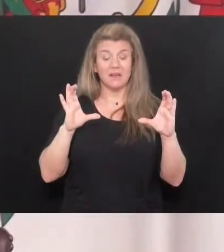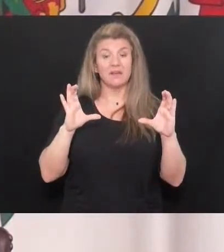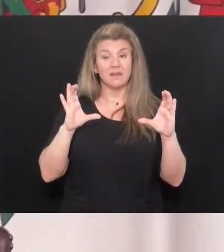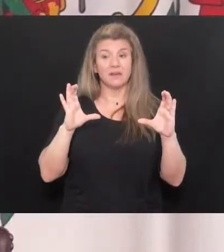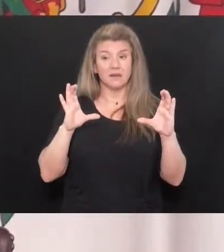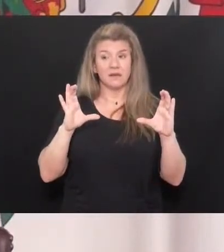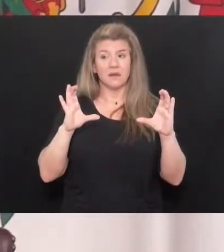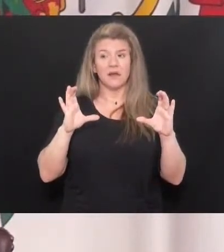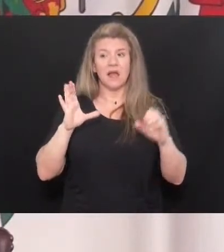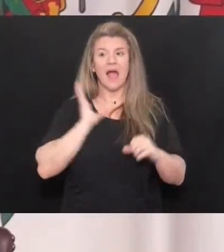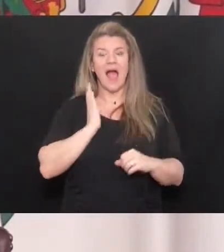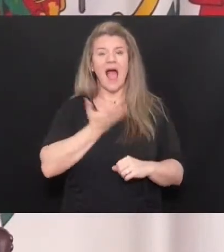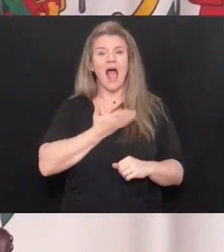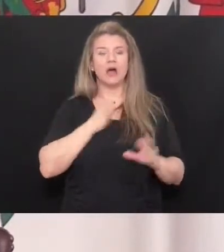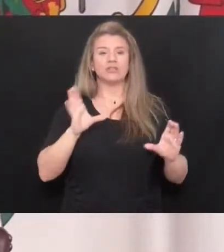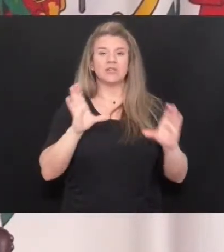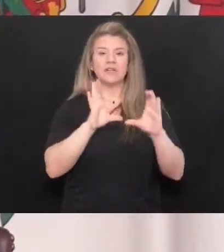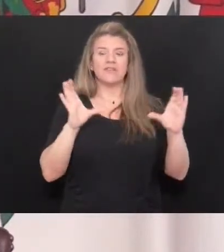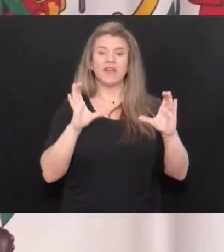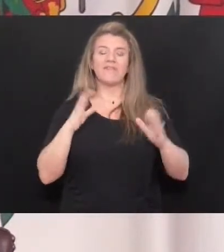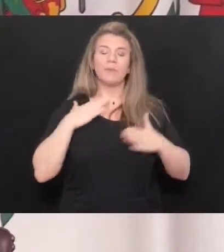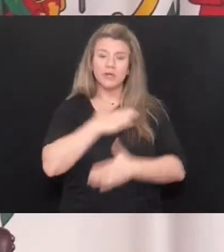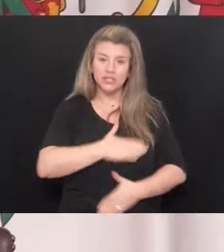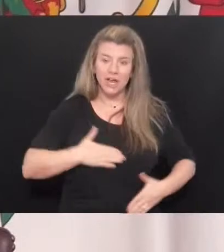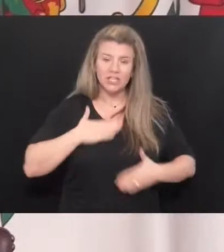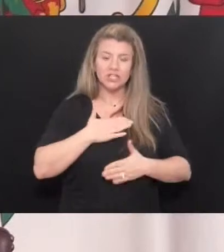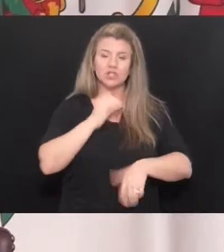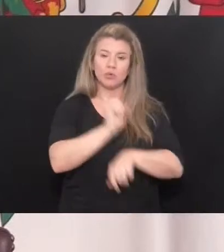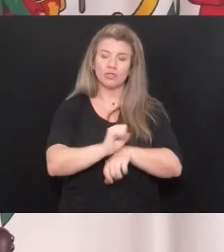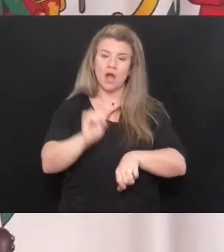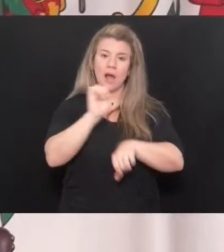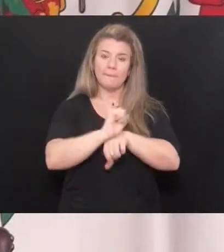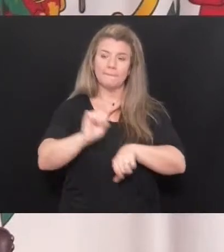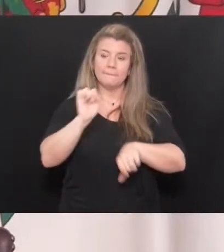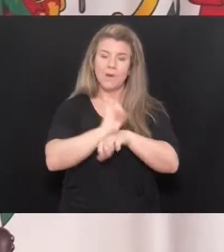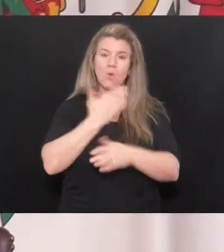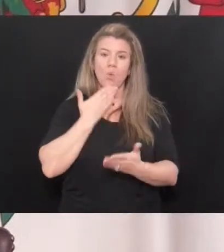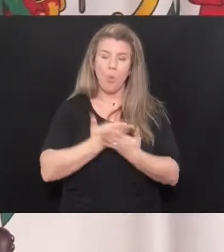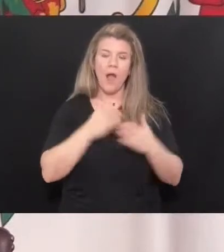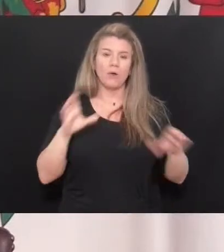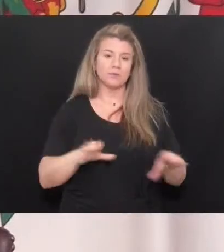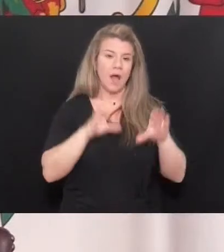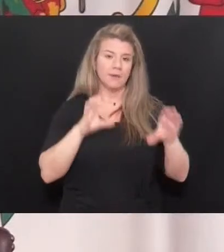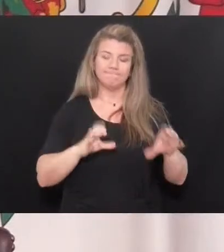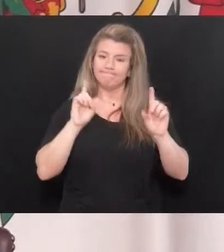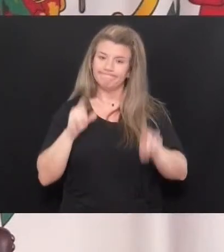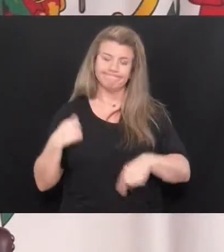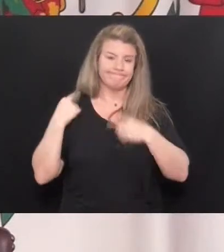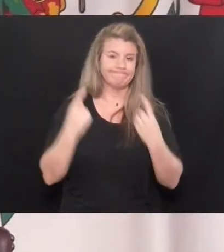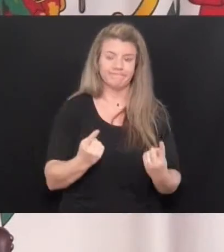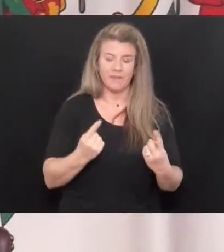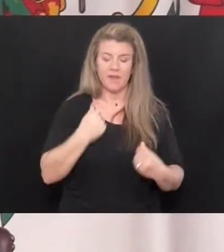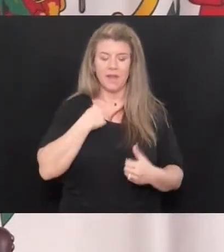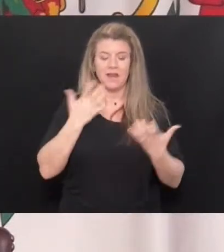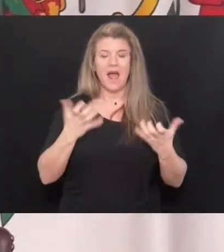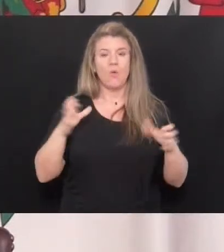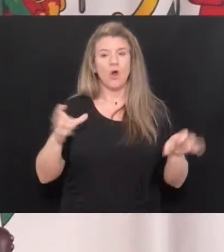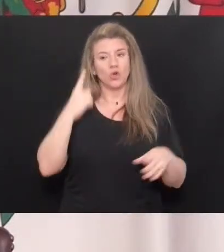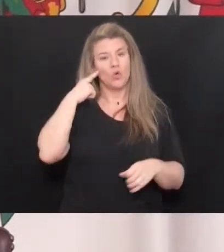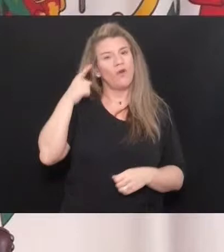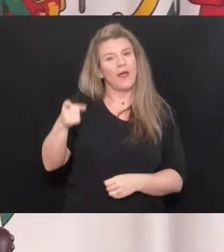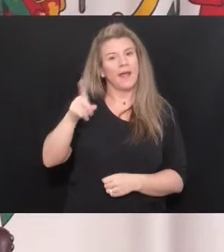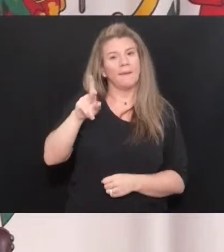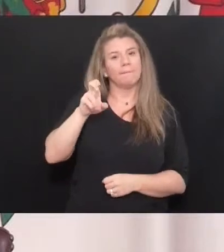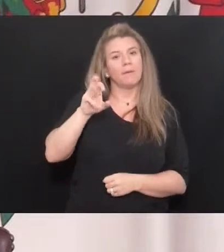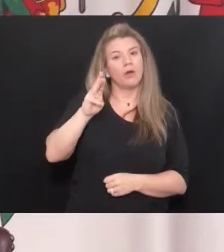absolutely our certificate of appreciation to a job that was well done beyond belief that I want to do for Kermit right